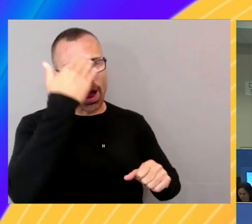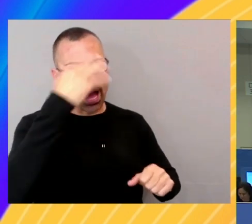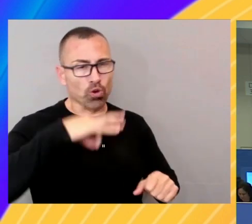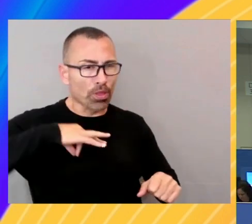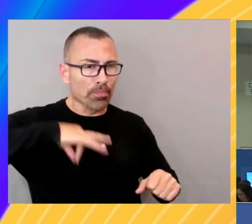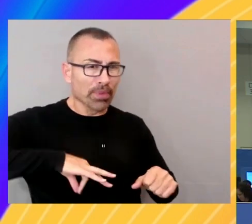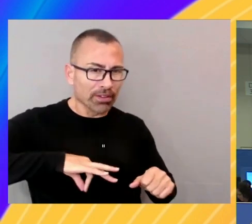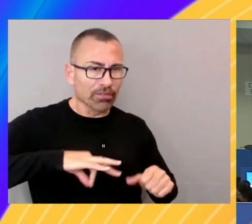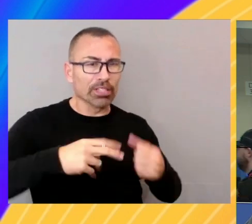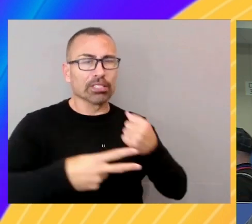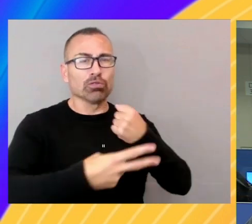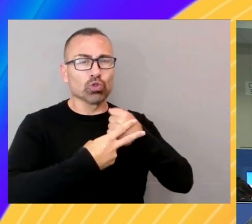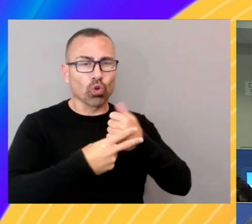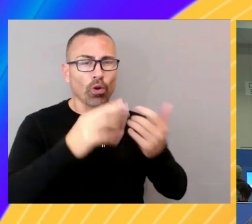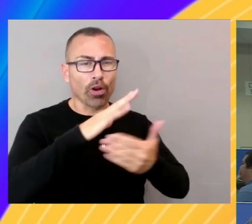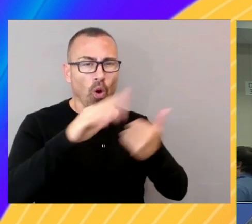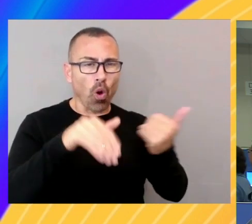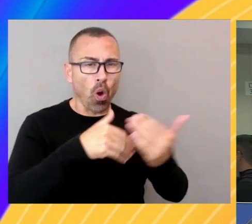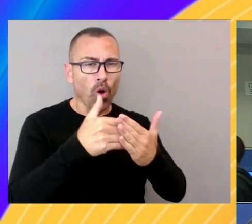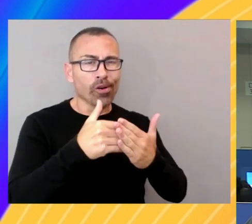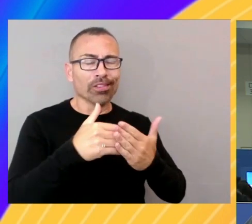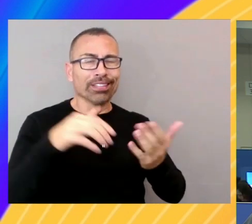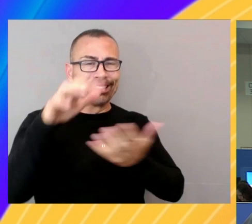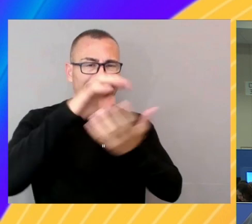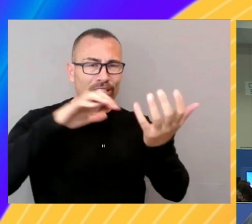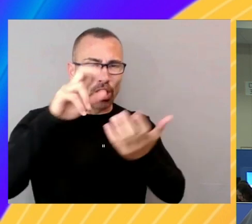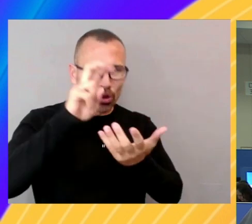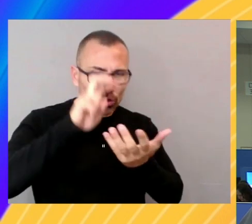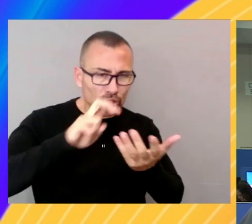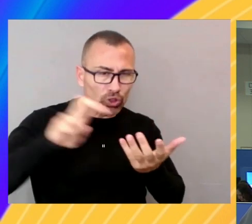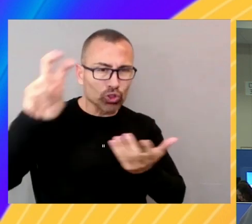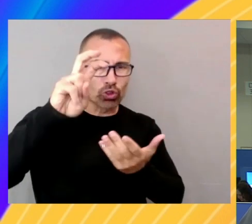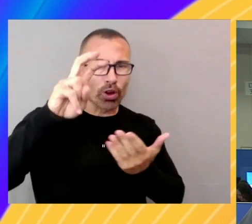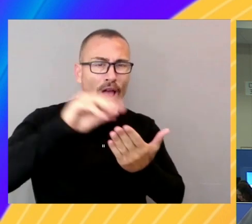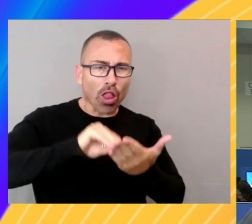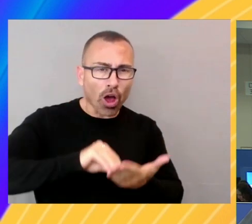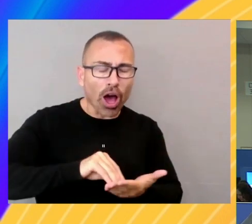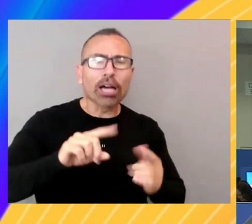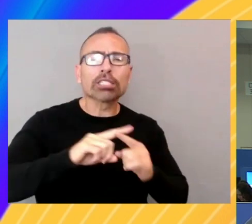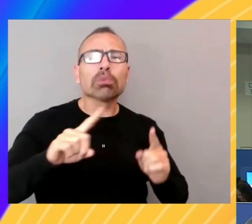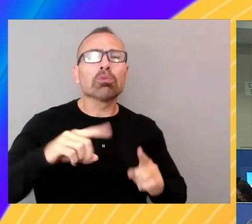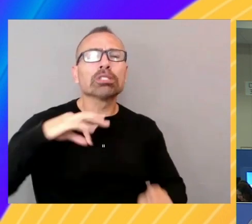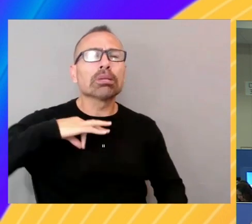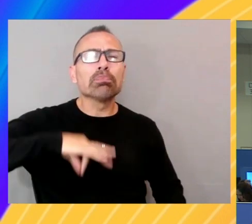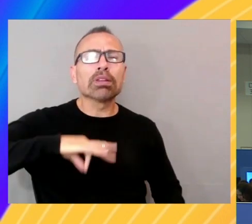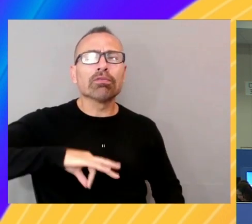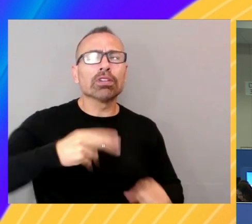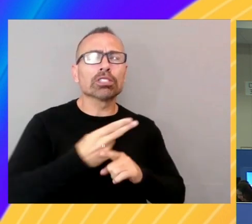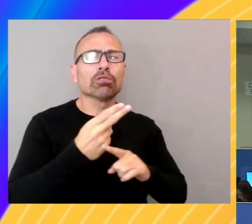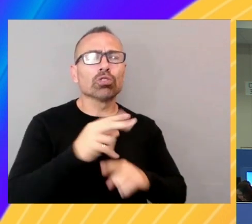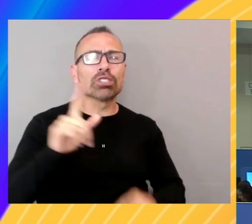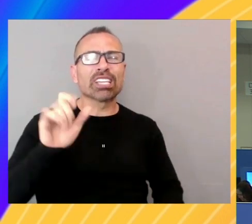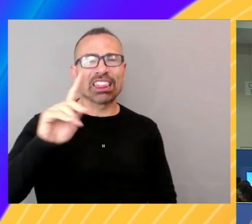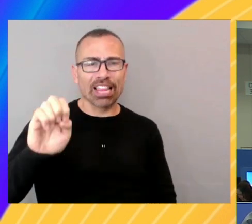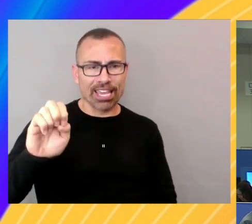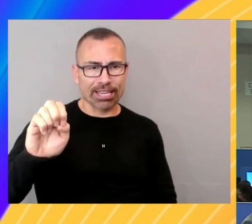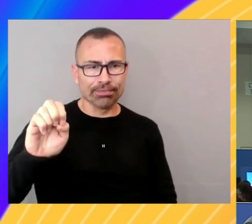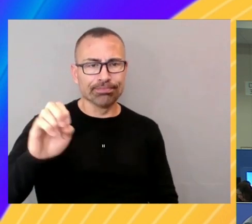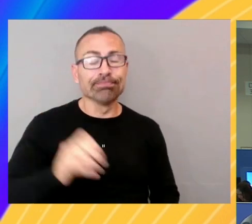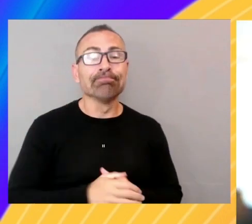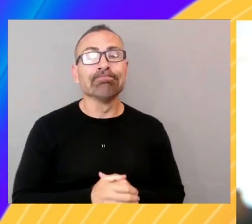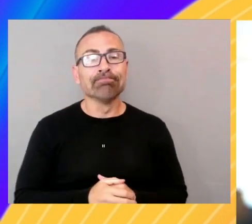these CloudTrail logs and Lake, but let's spell out what are the benefits of using CloudTrail Lake. All right, so one is you